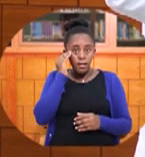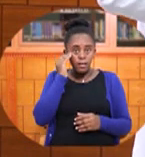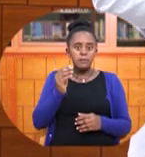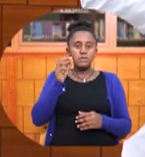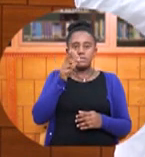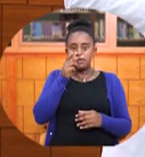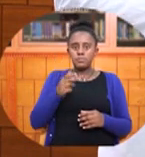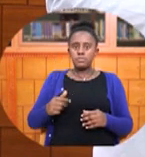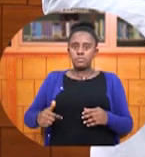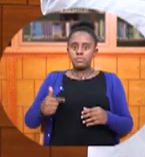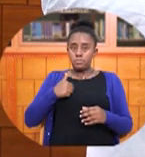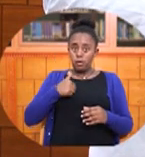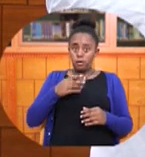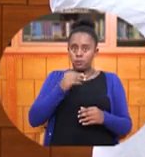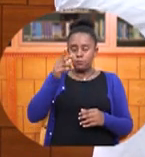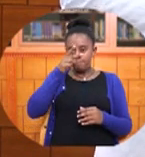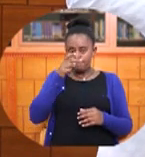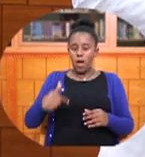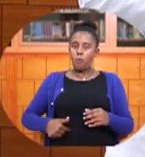thorax, and abdomen.